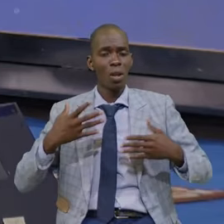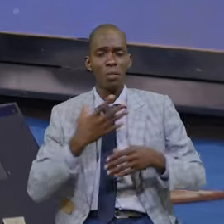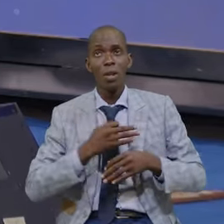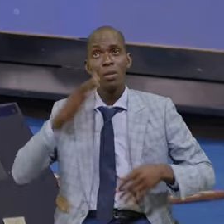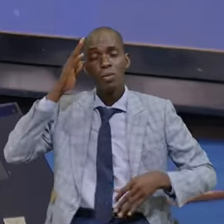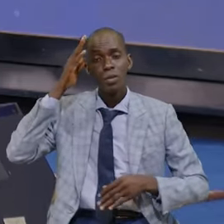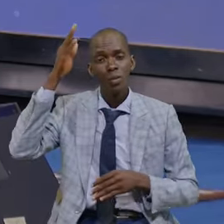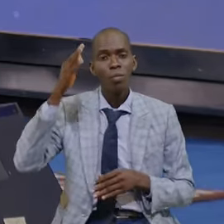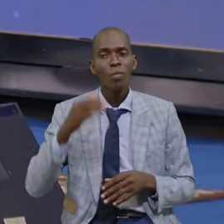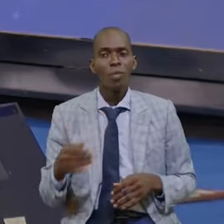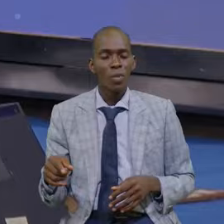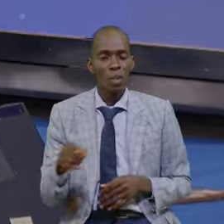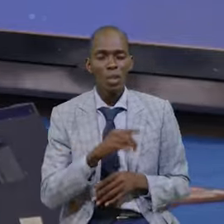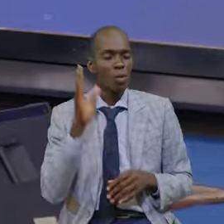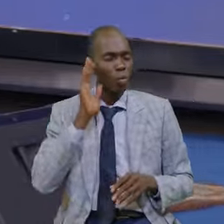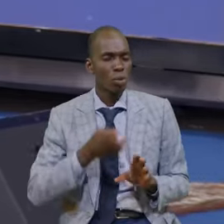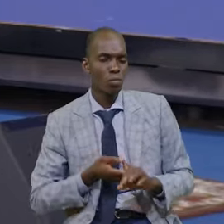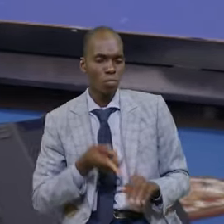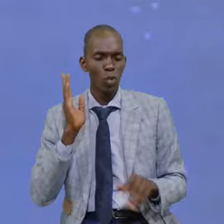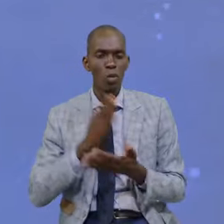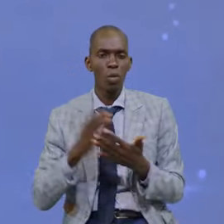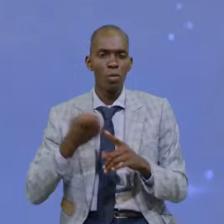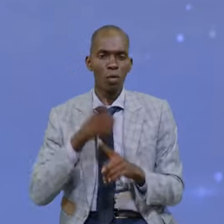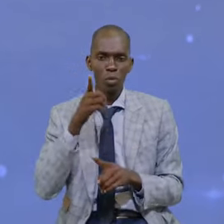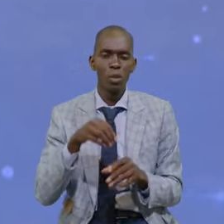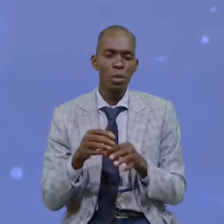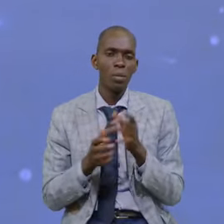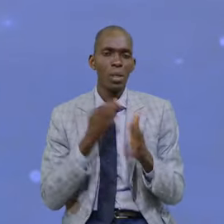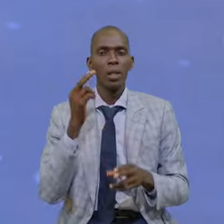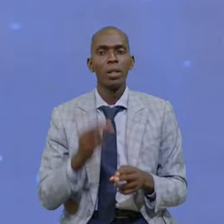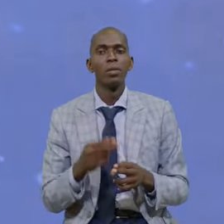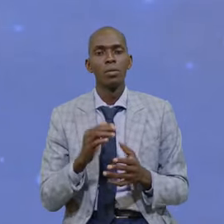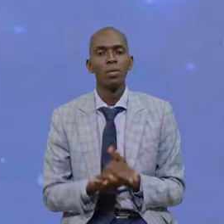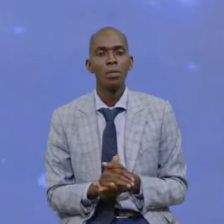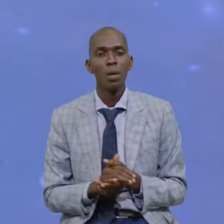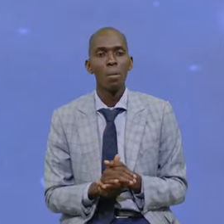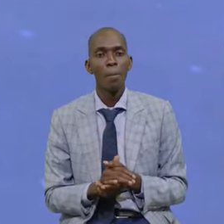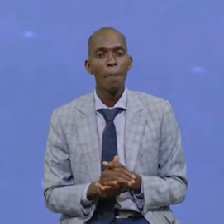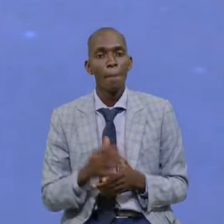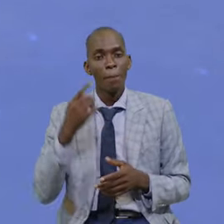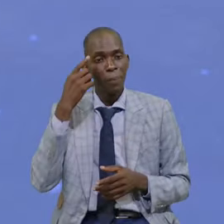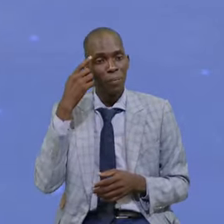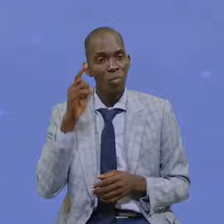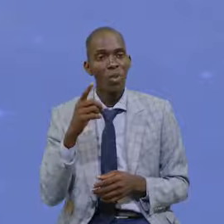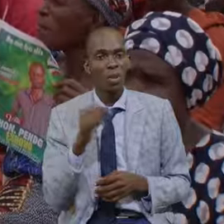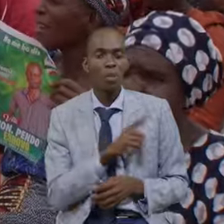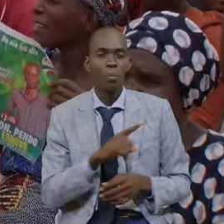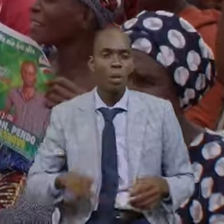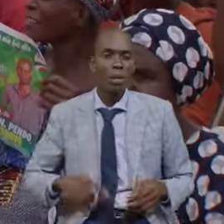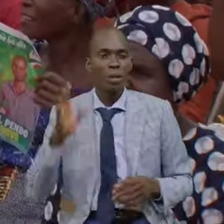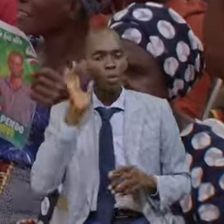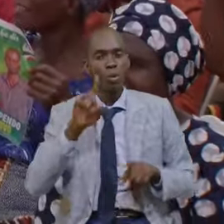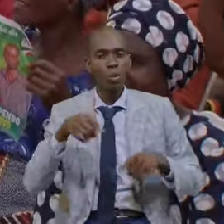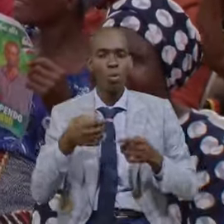go from you in Jesus' name. For the Lord will go before you, and